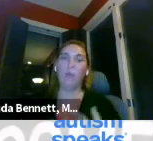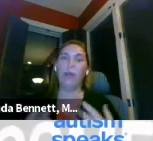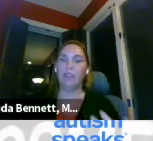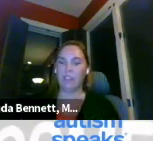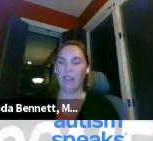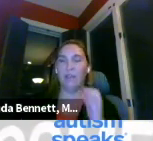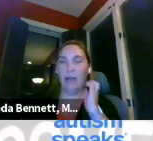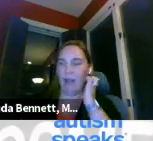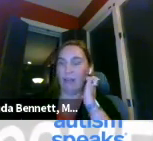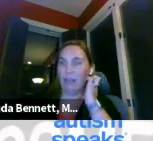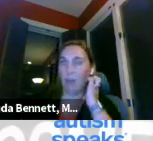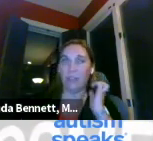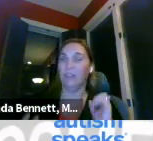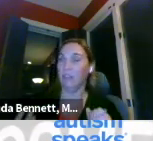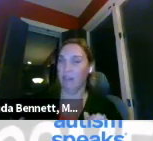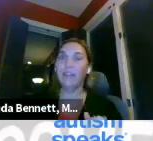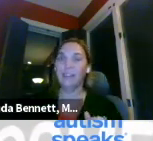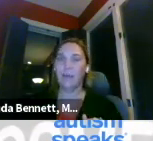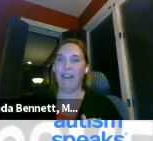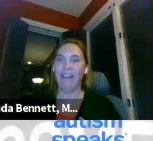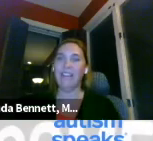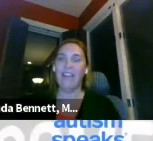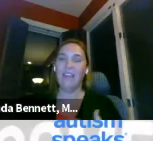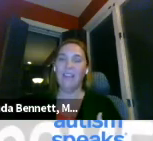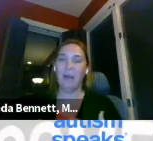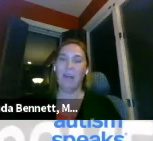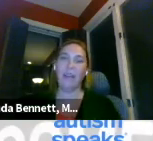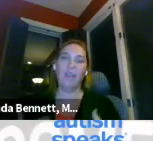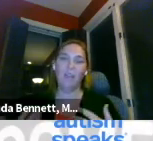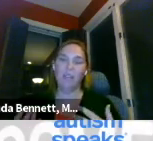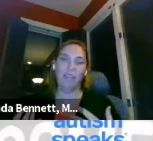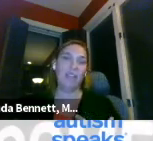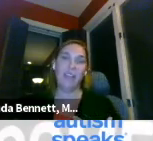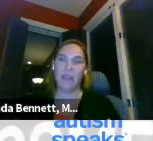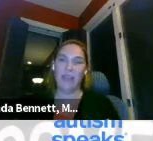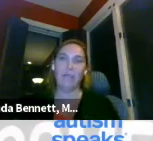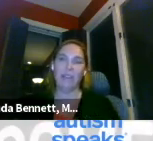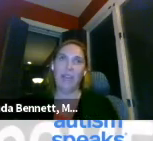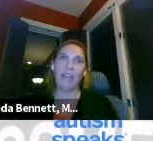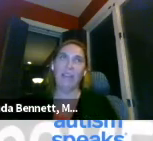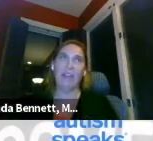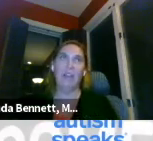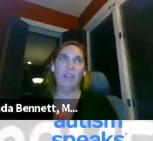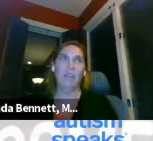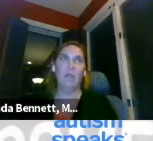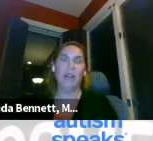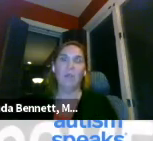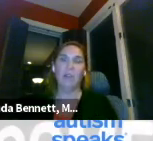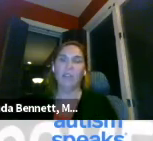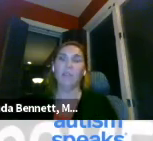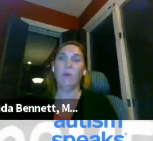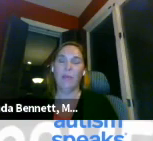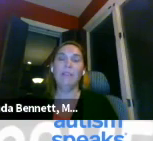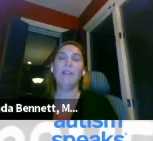Females, what we understand about, and I think we're still learning, to be honest, I know the data right now would indicate that there are many